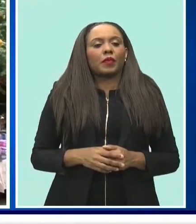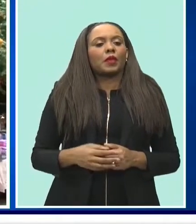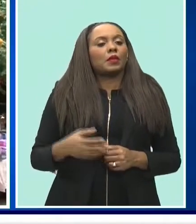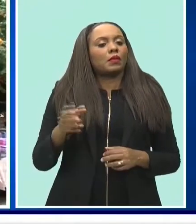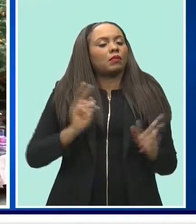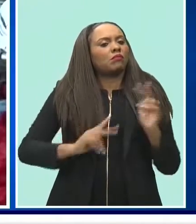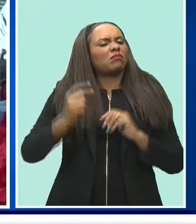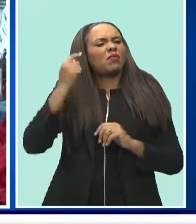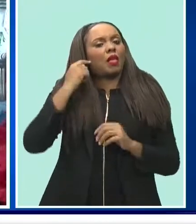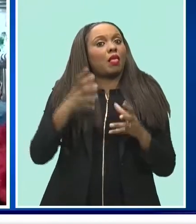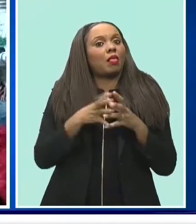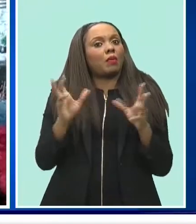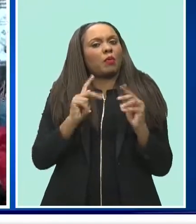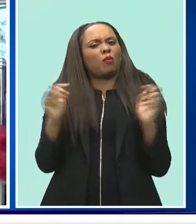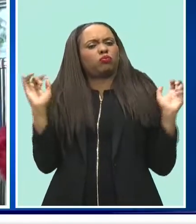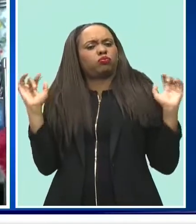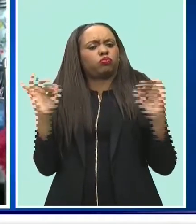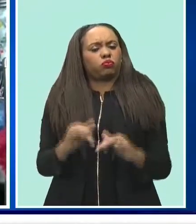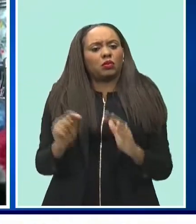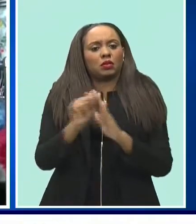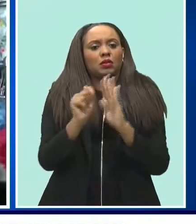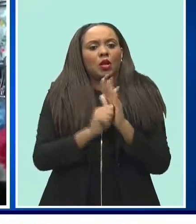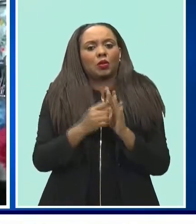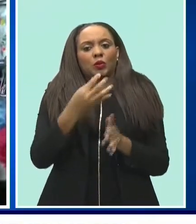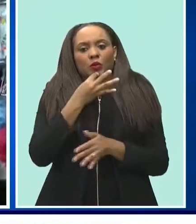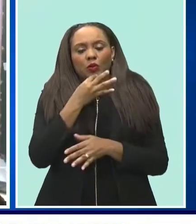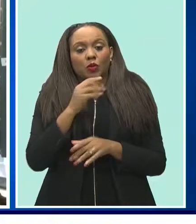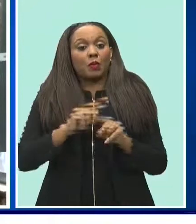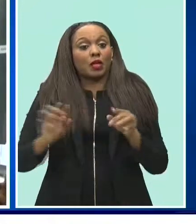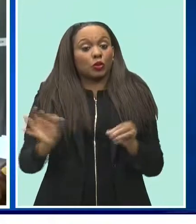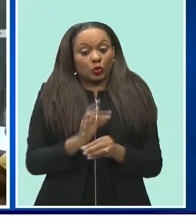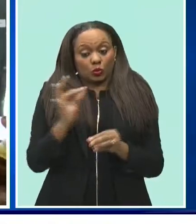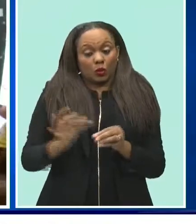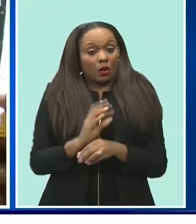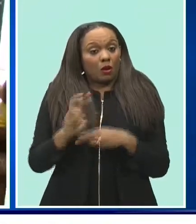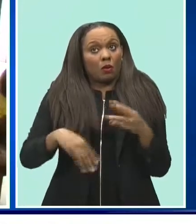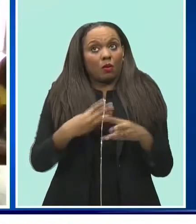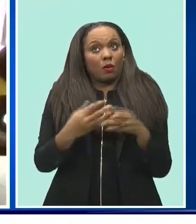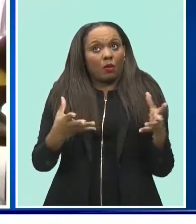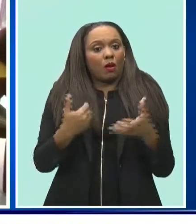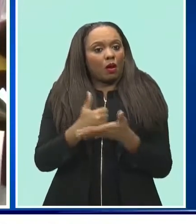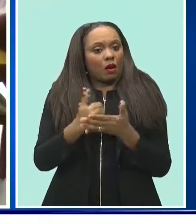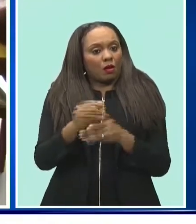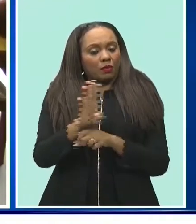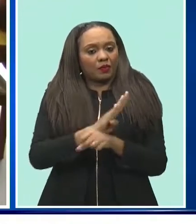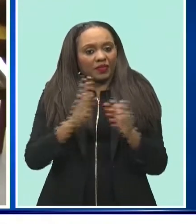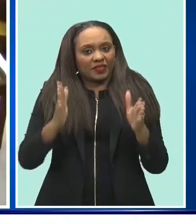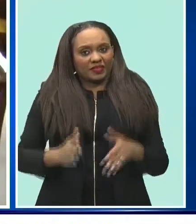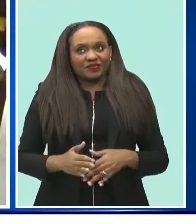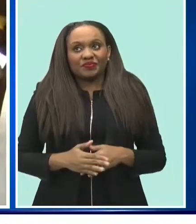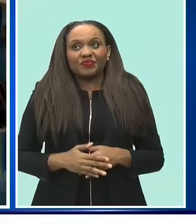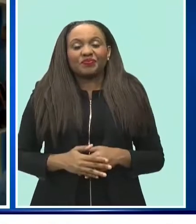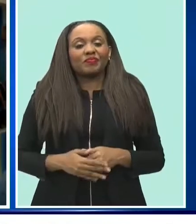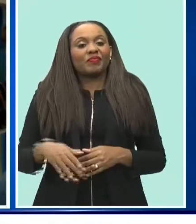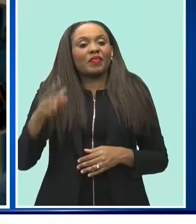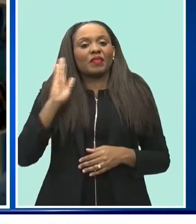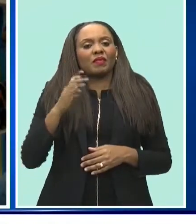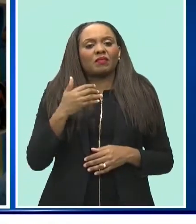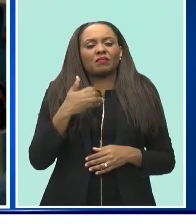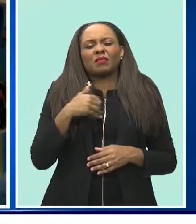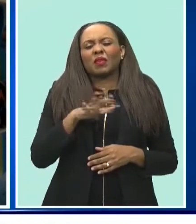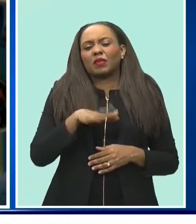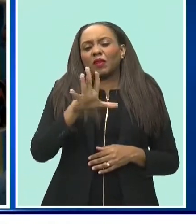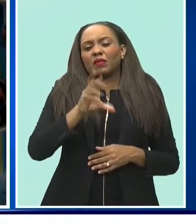last lap Christmas shopping, Sewing World is moving to help more Barbadians keep more money in their pockets. We will be giving away 50%